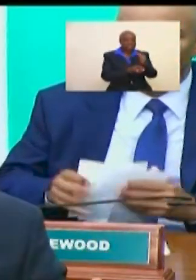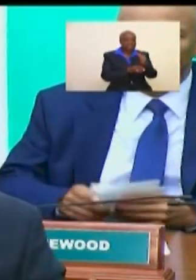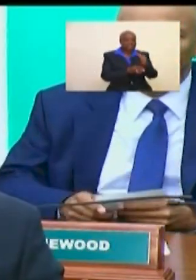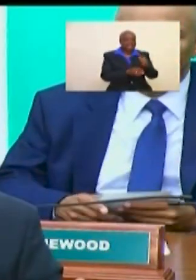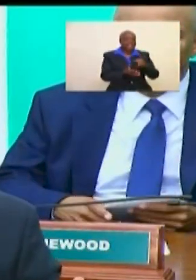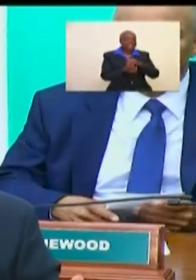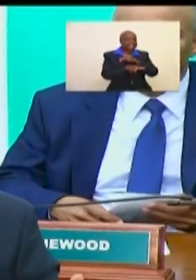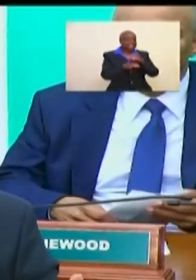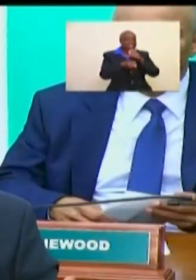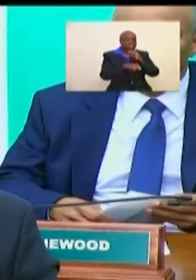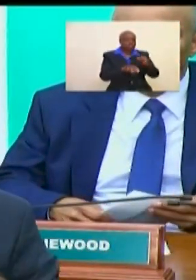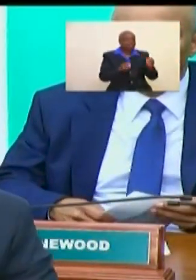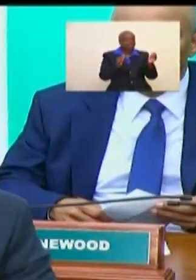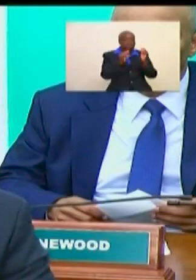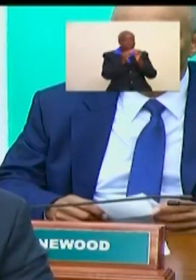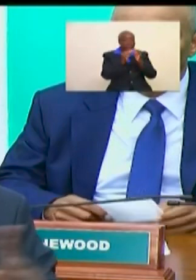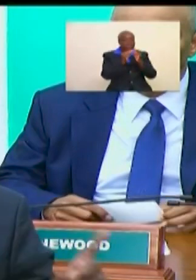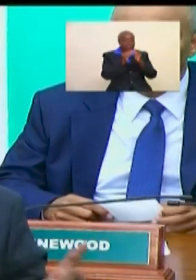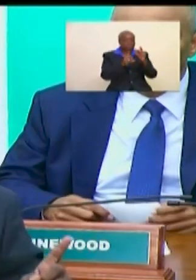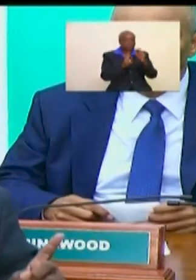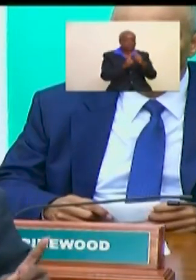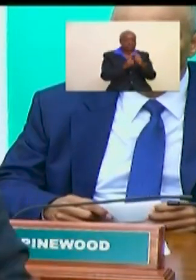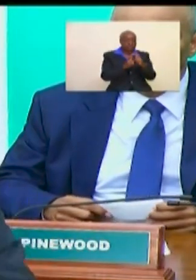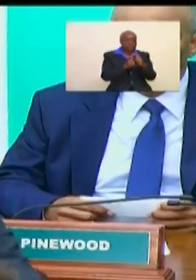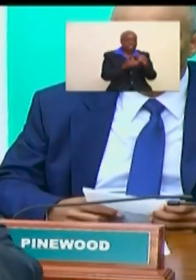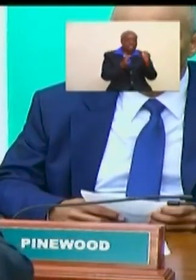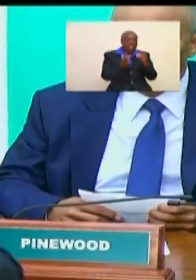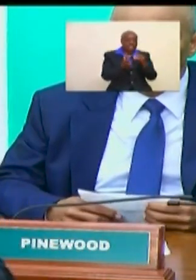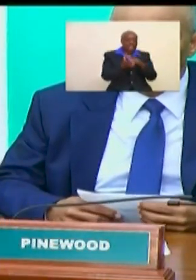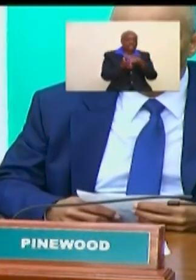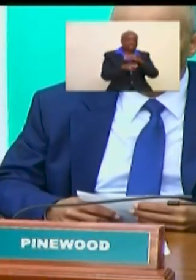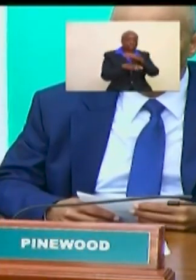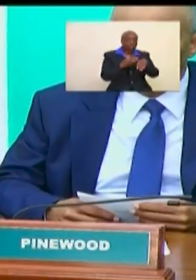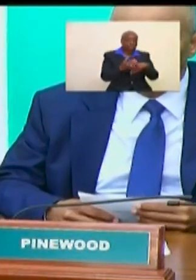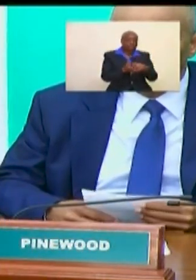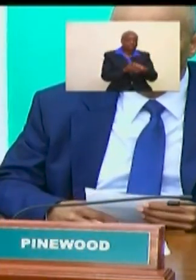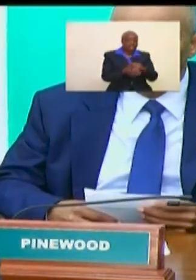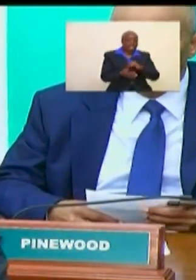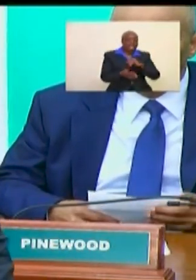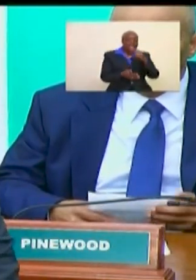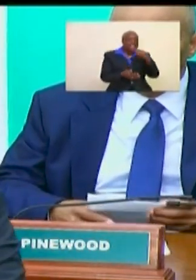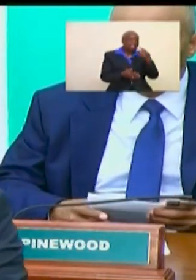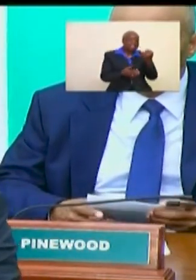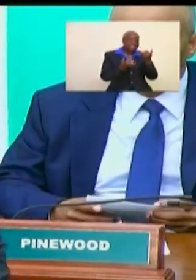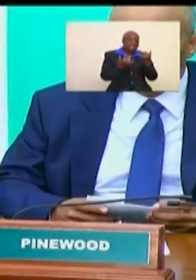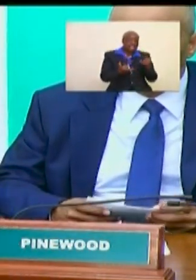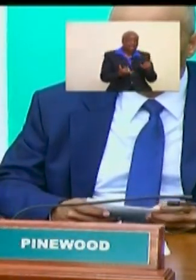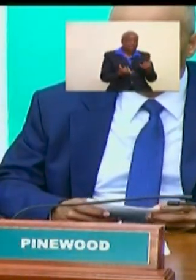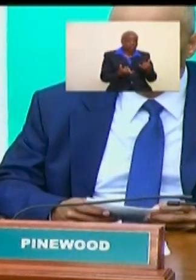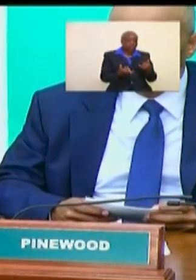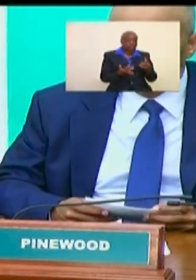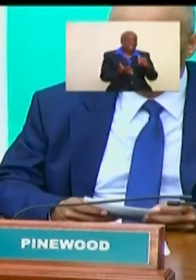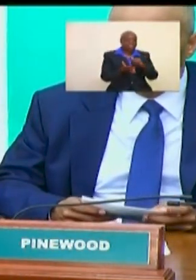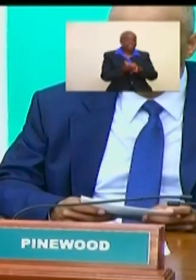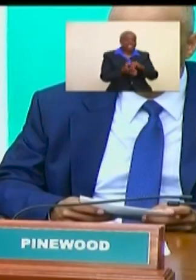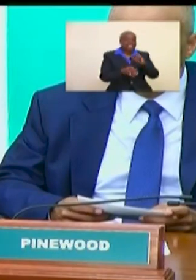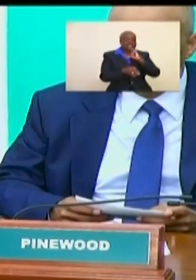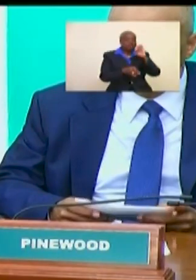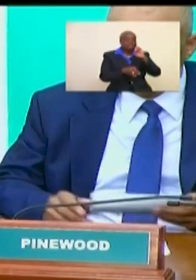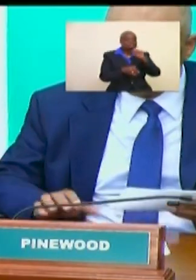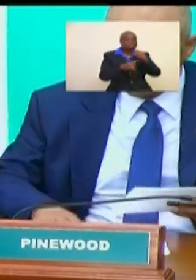words. It does not match with his word at all. I say now that he is being very